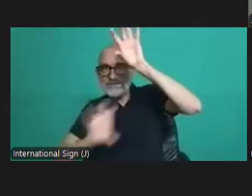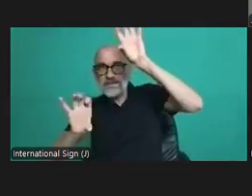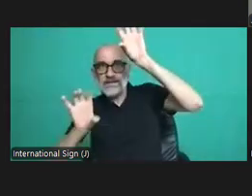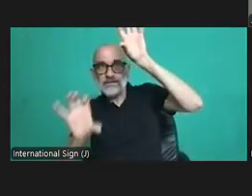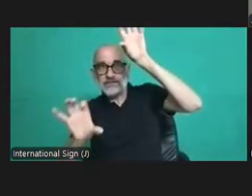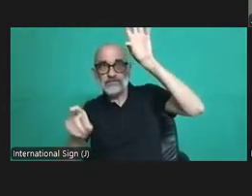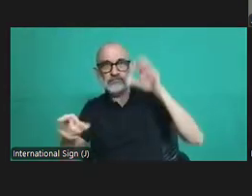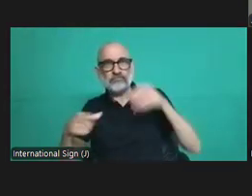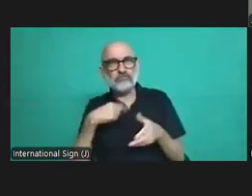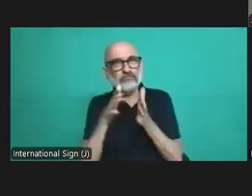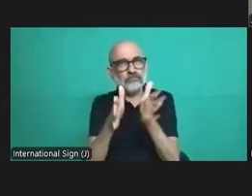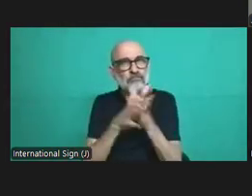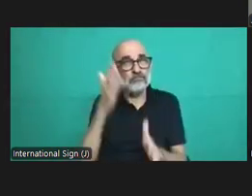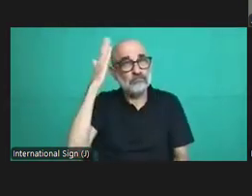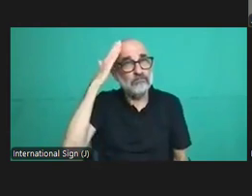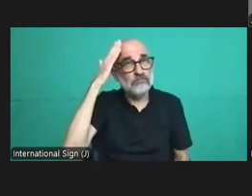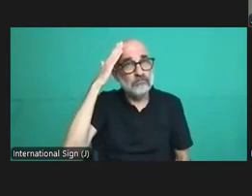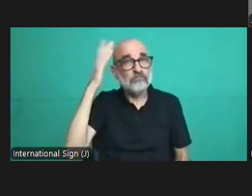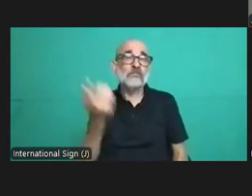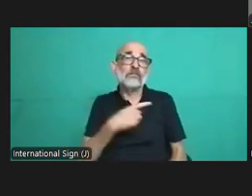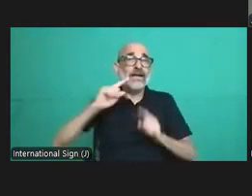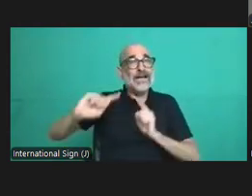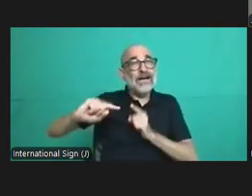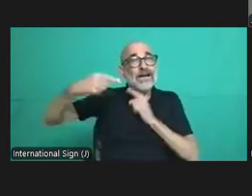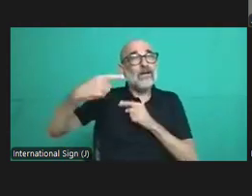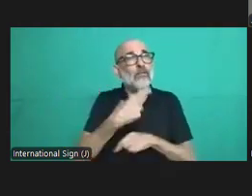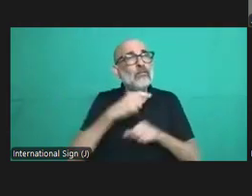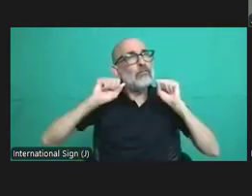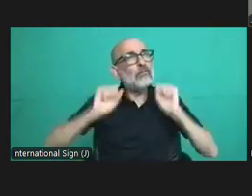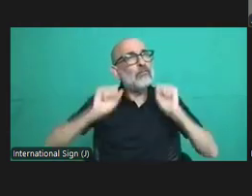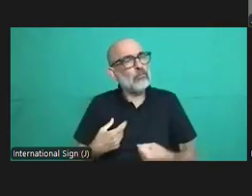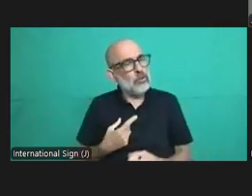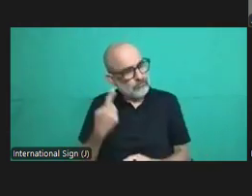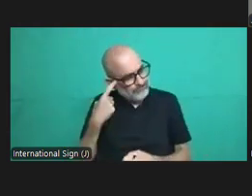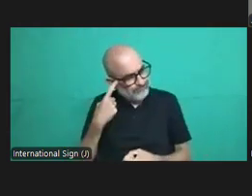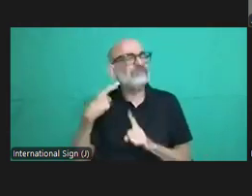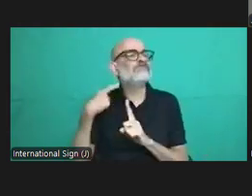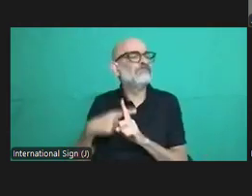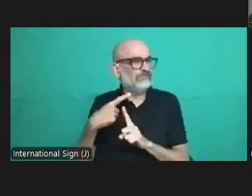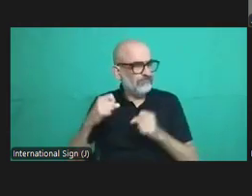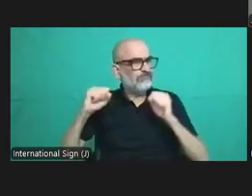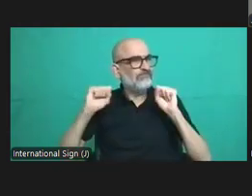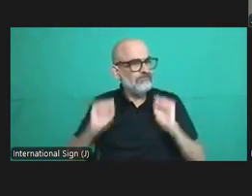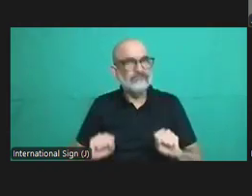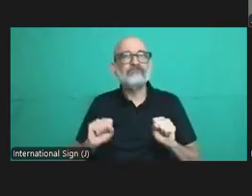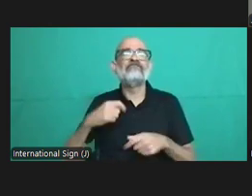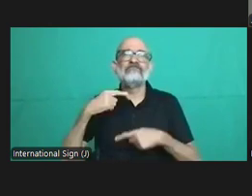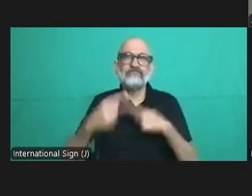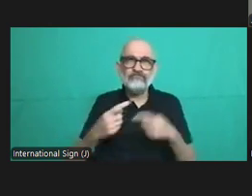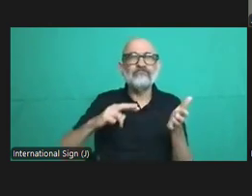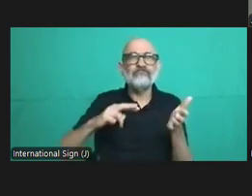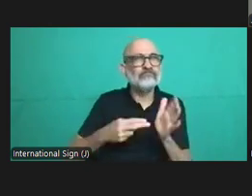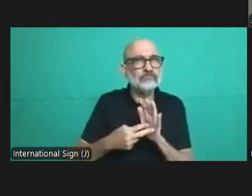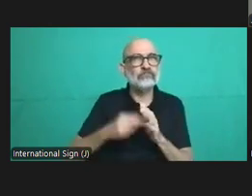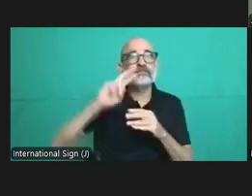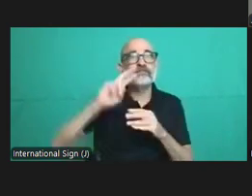be areas of overlap, but coming back to what I said at the very beginning, our challenge is to ensure